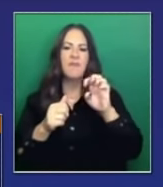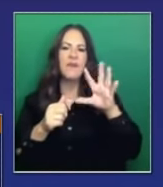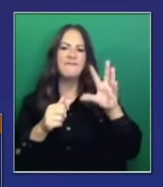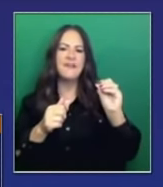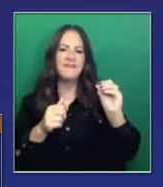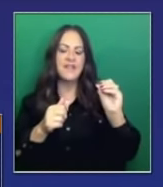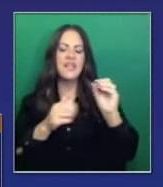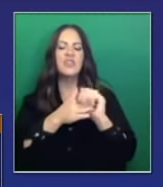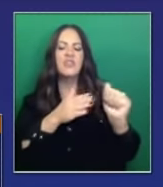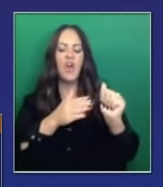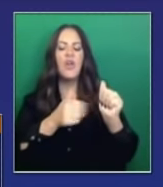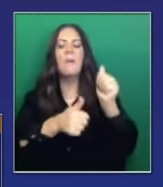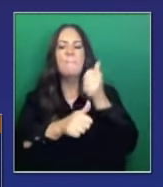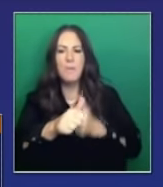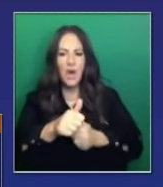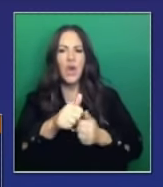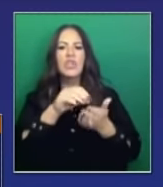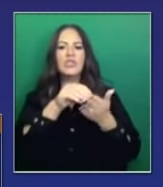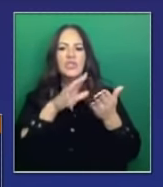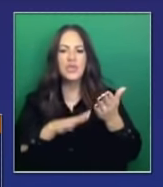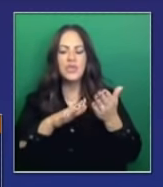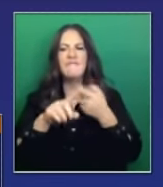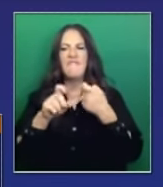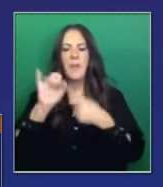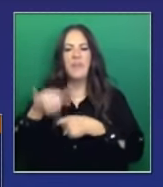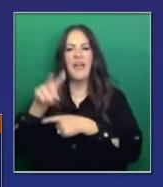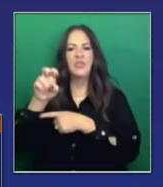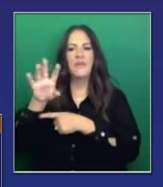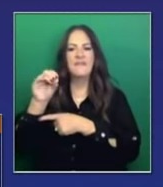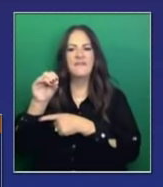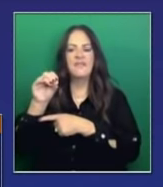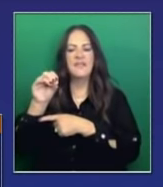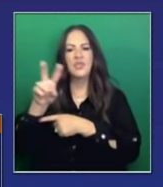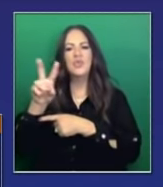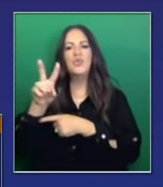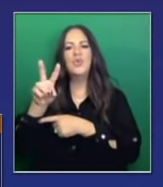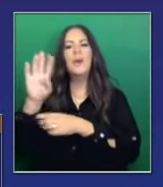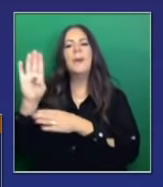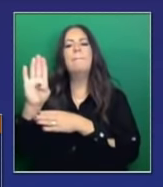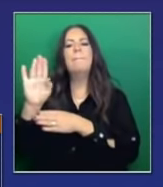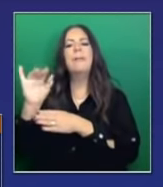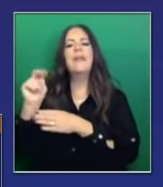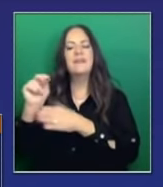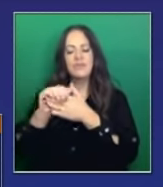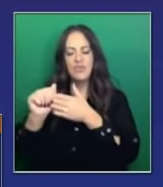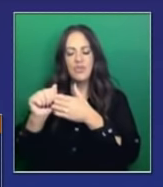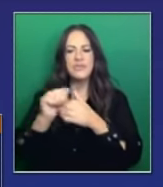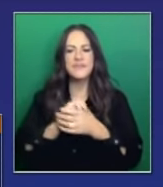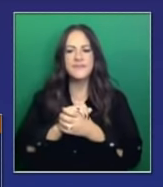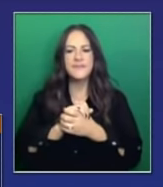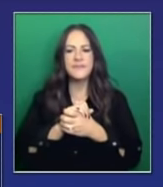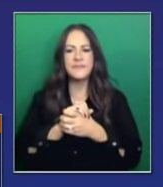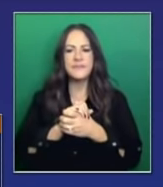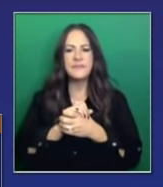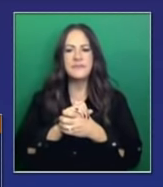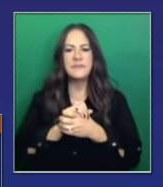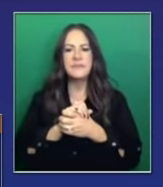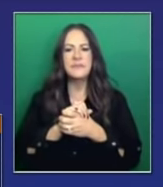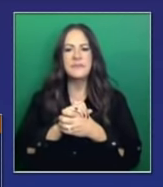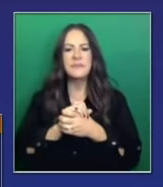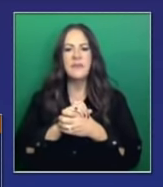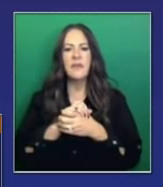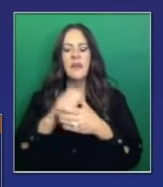support. That's the $2 billion. Those funds will be weighted to schools, address the issues of, you know, disproportionate